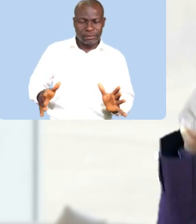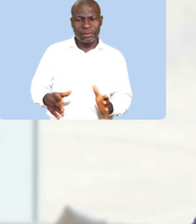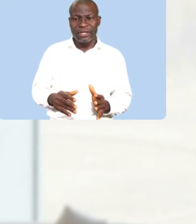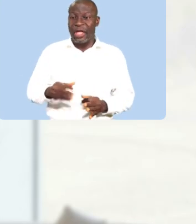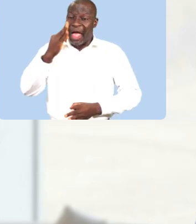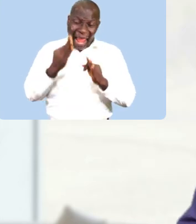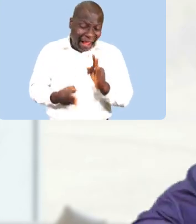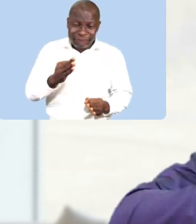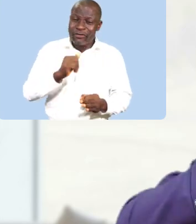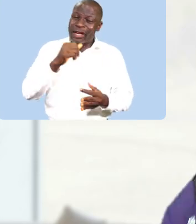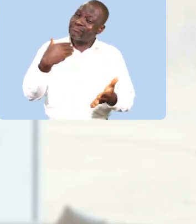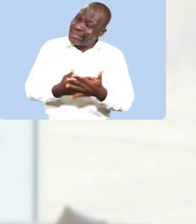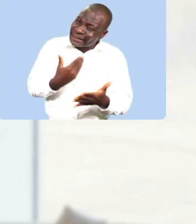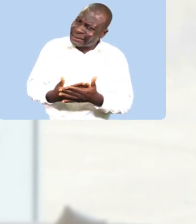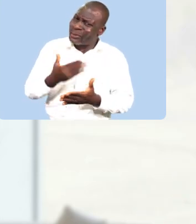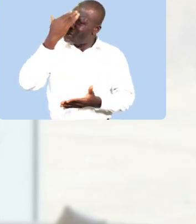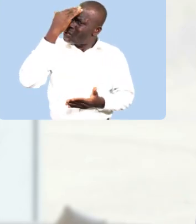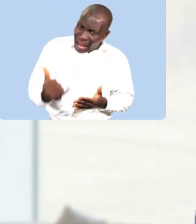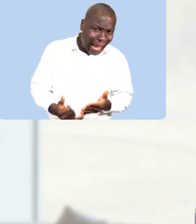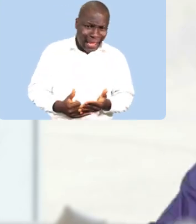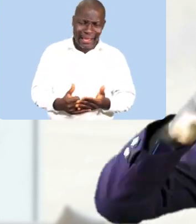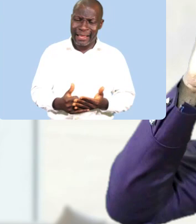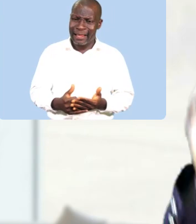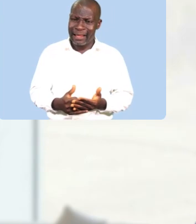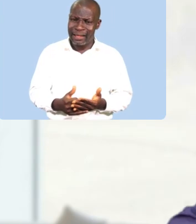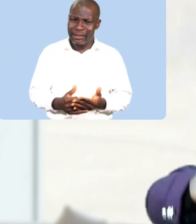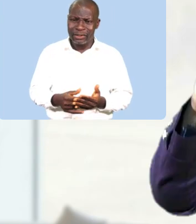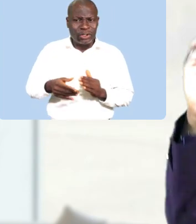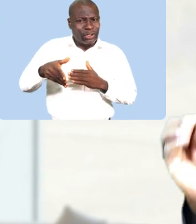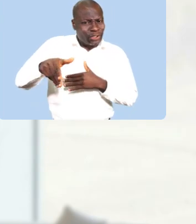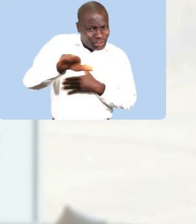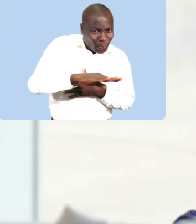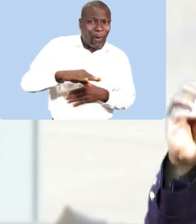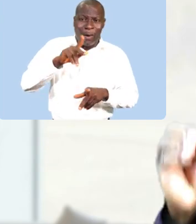ya ya kan enti e fata mo amu jitumu say